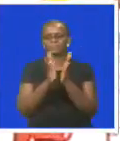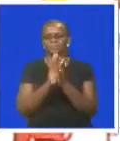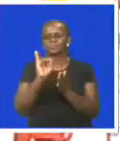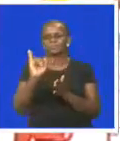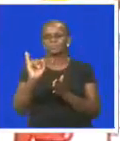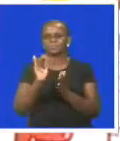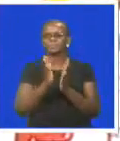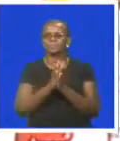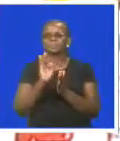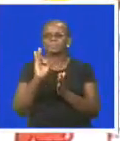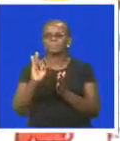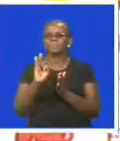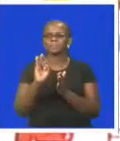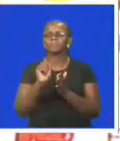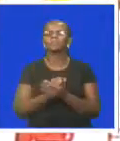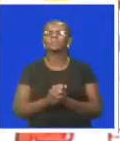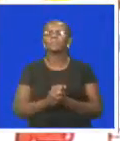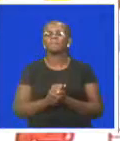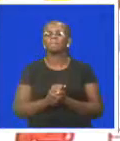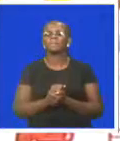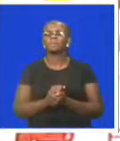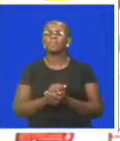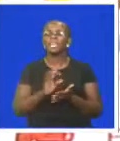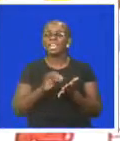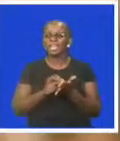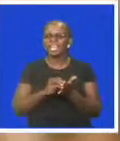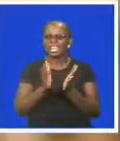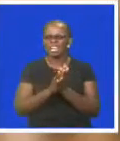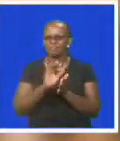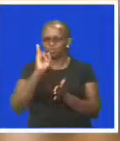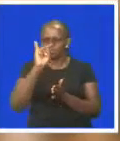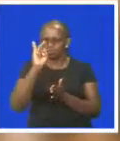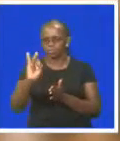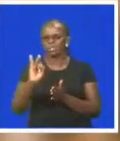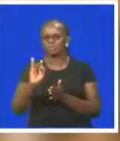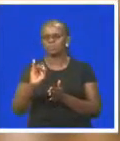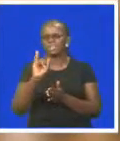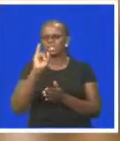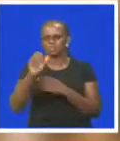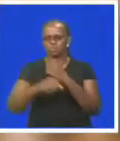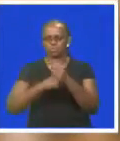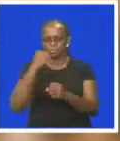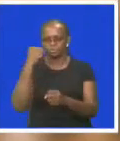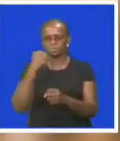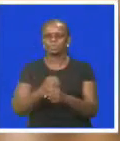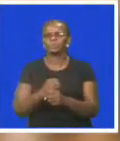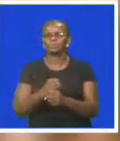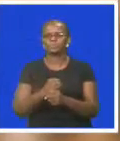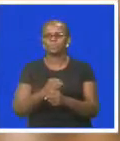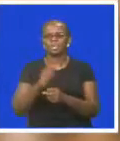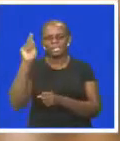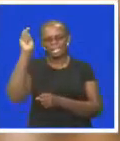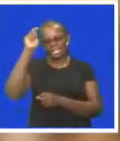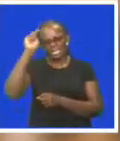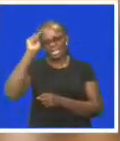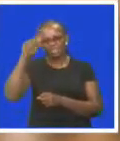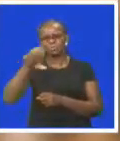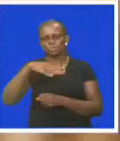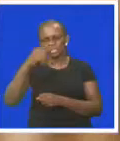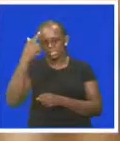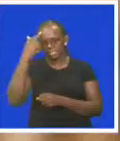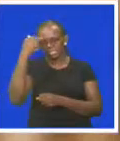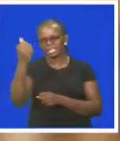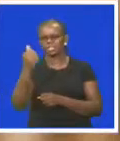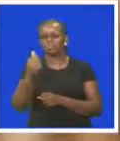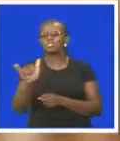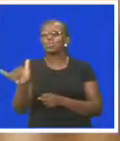10, 11, 12. Oh, there are 12 months in a year. I think you know which month we are in now. We are in the month